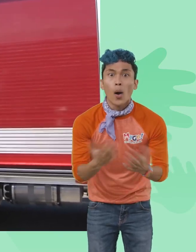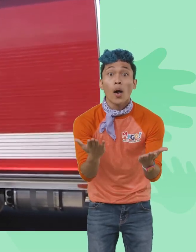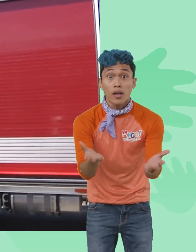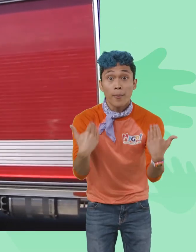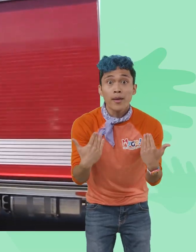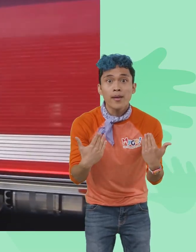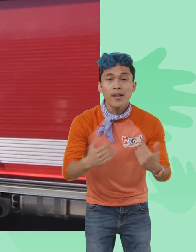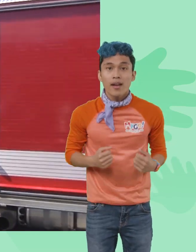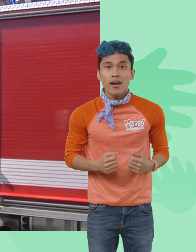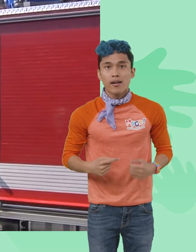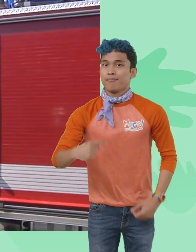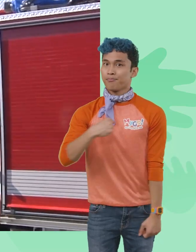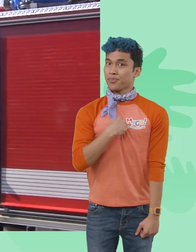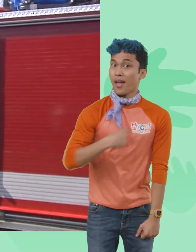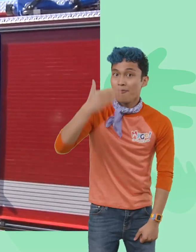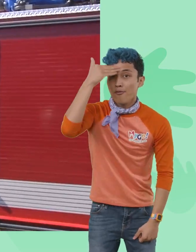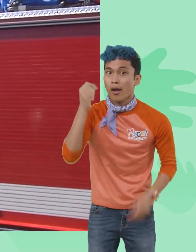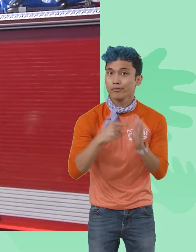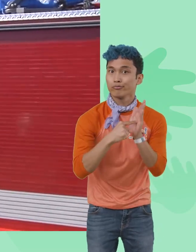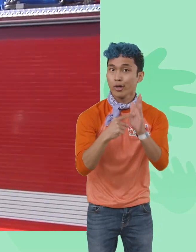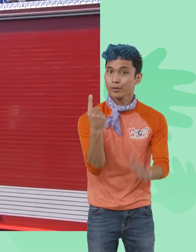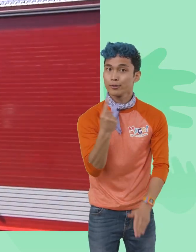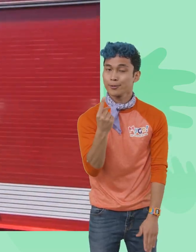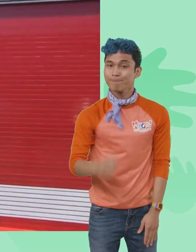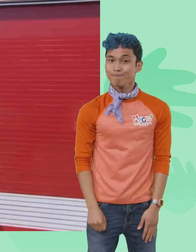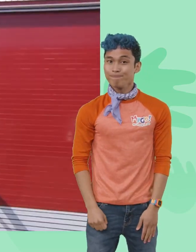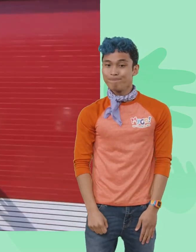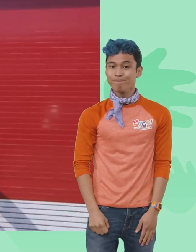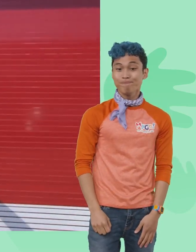Wait, hey, come back here. I forgot to show you something.